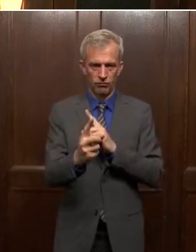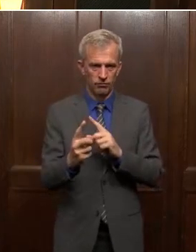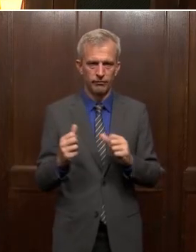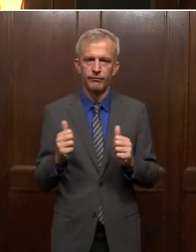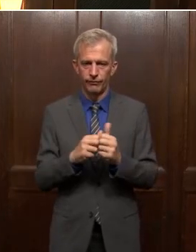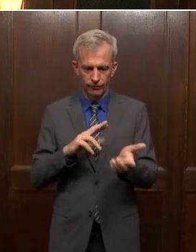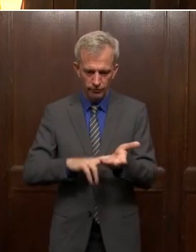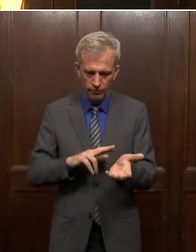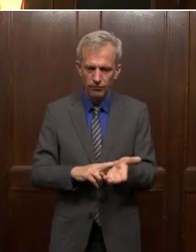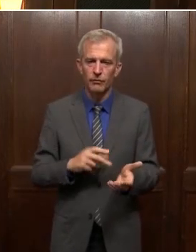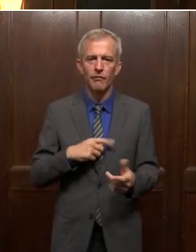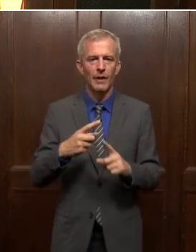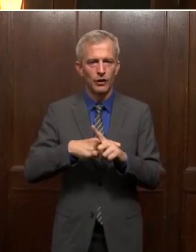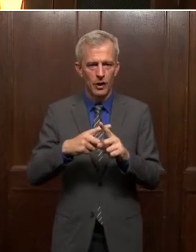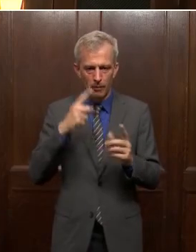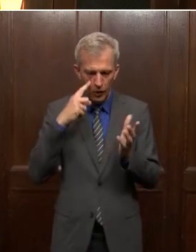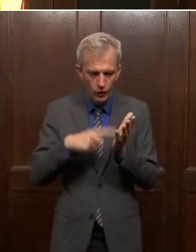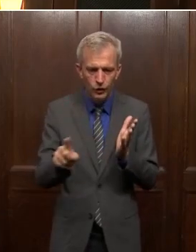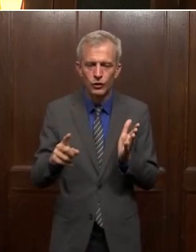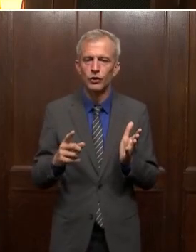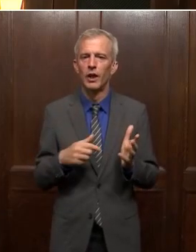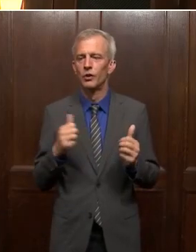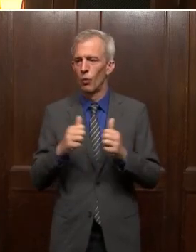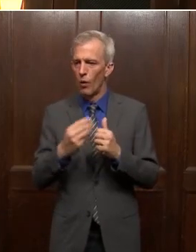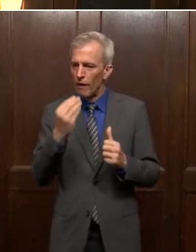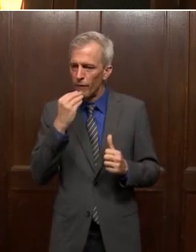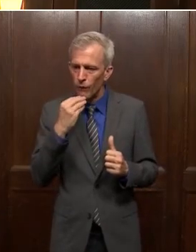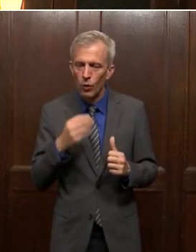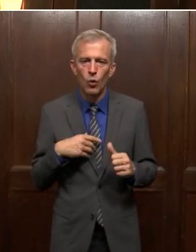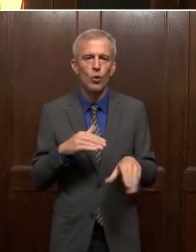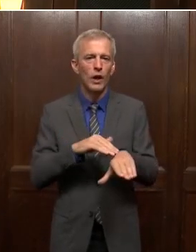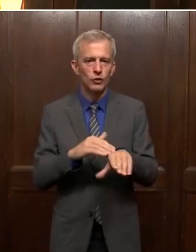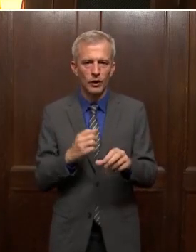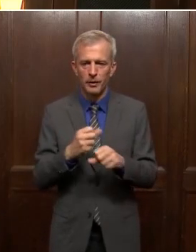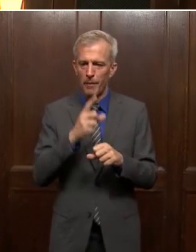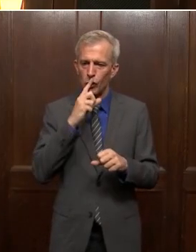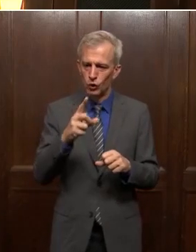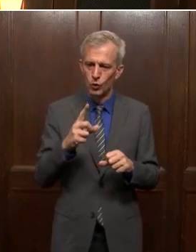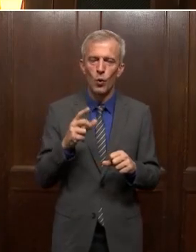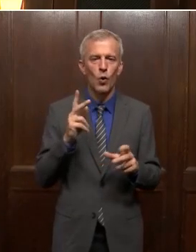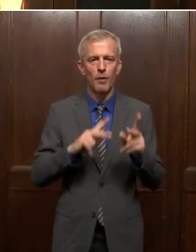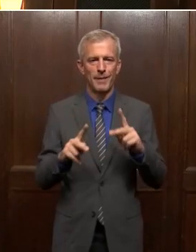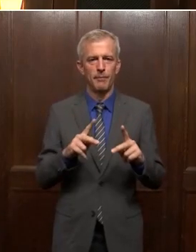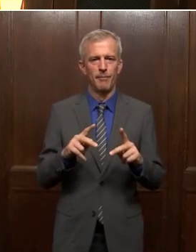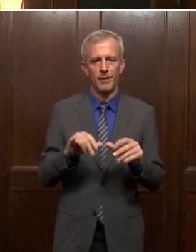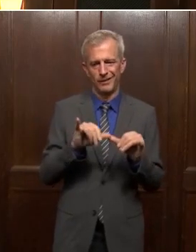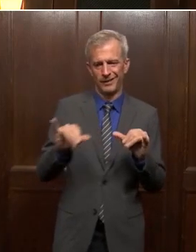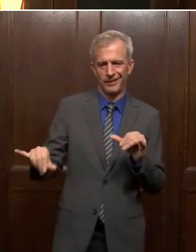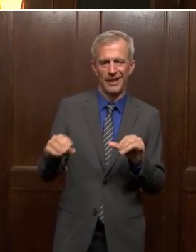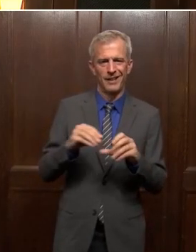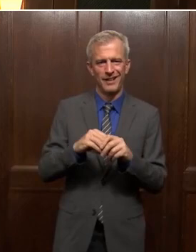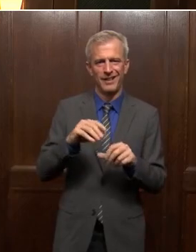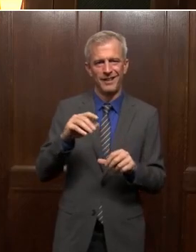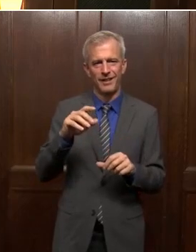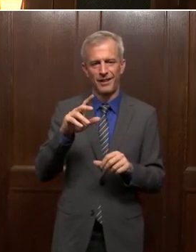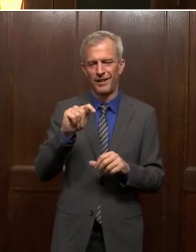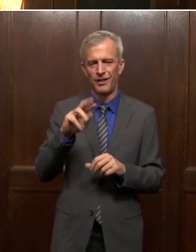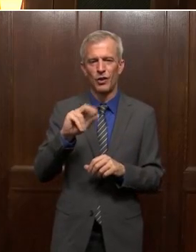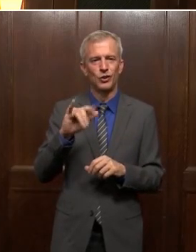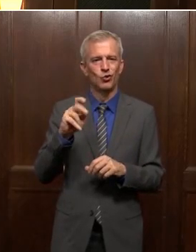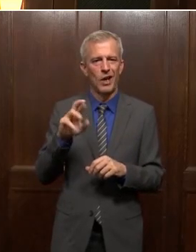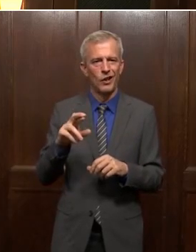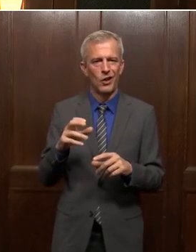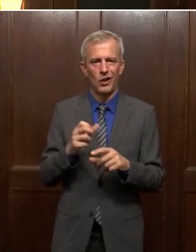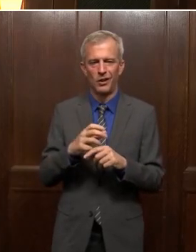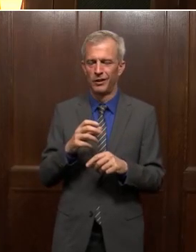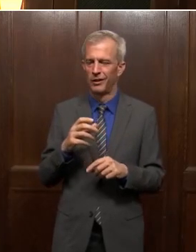every day, with food, with trailers to isolate and rooms available than it is to have them out on the streets. And it is working exactly how we hoped